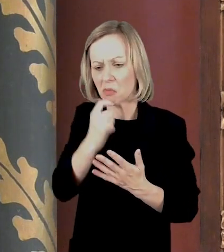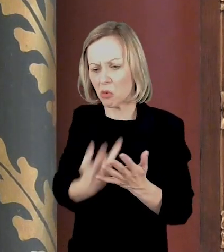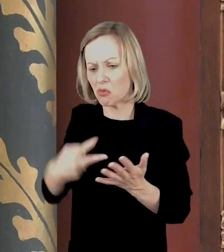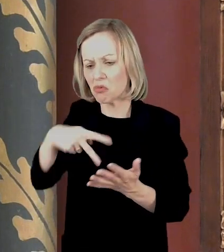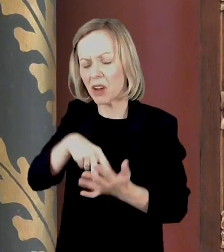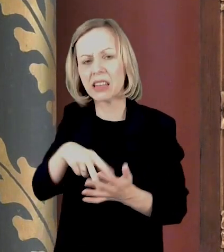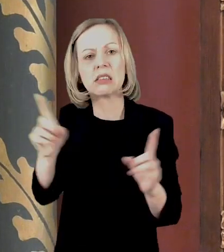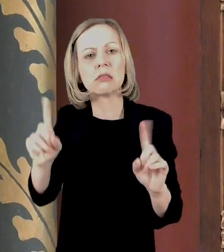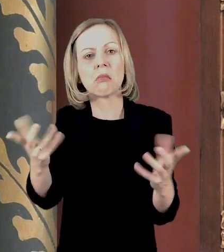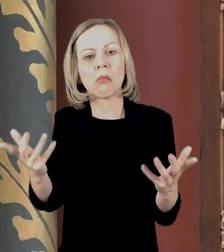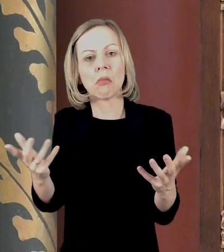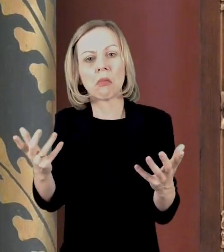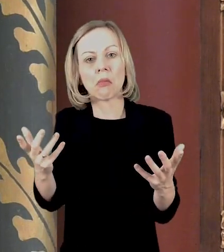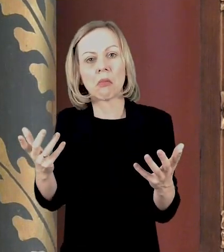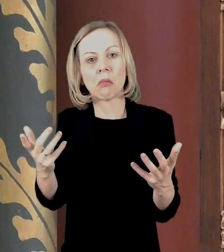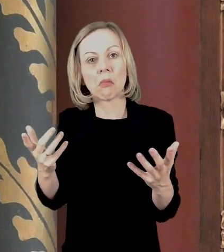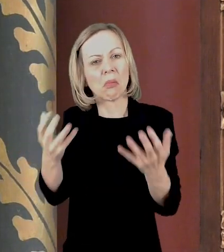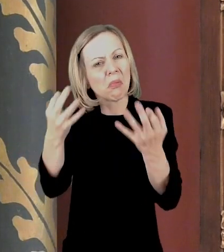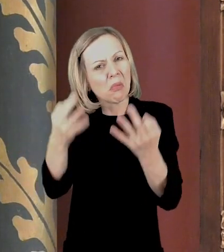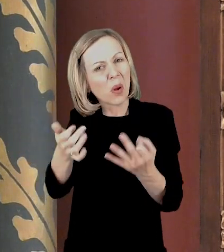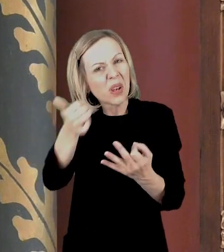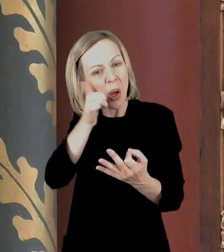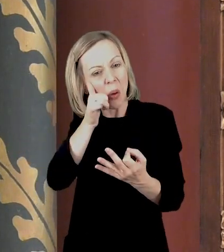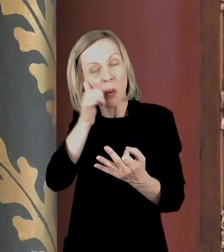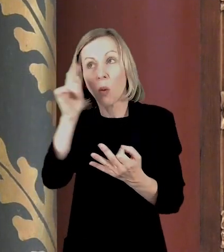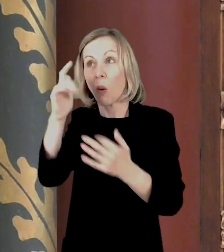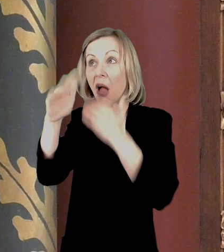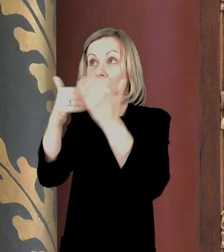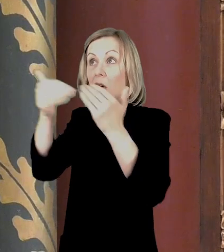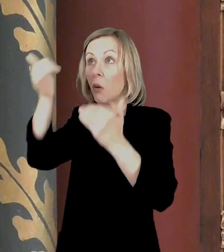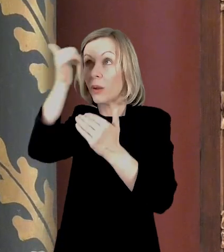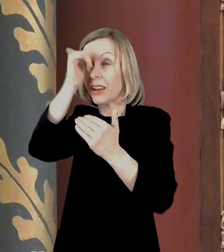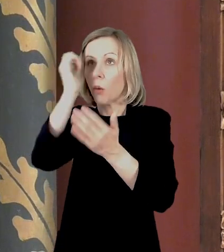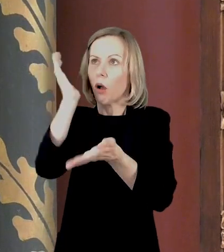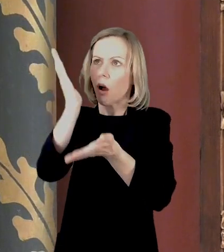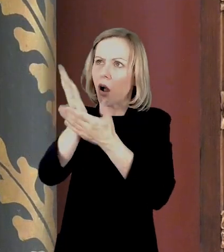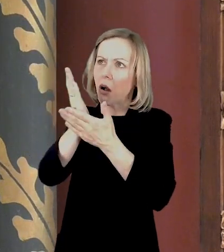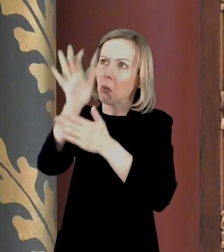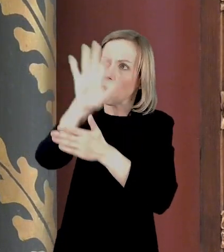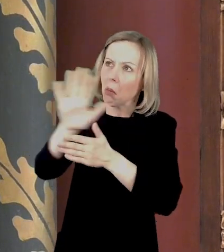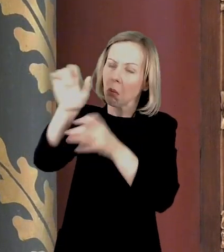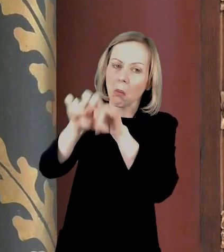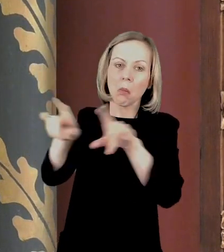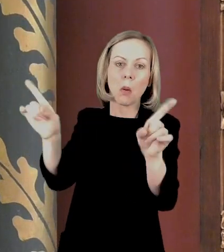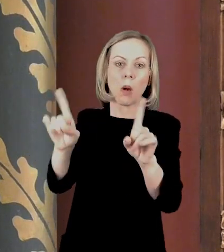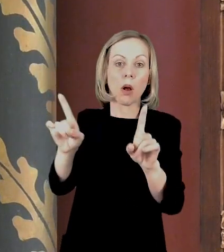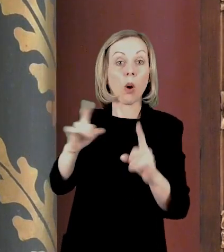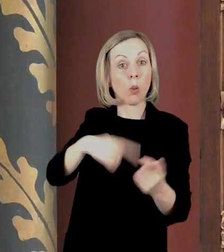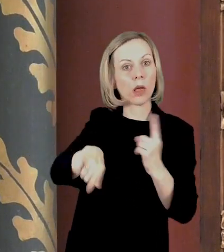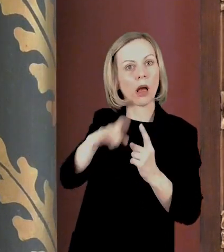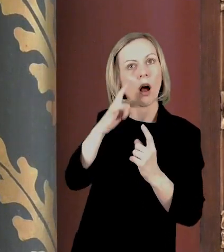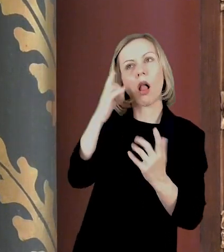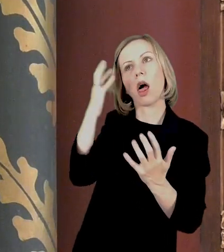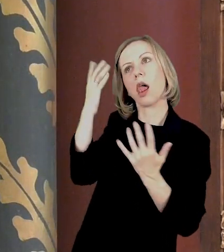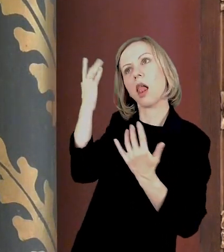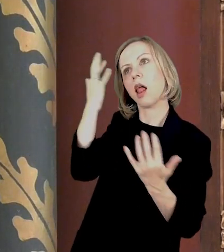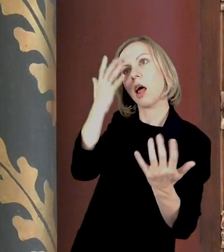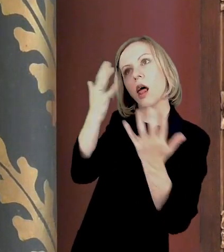we can know precisely what heaven will be like when we are gone, though we can speculate, and my goodness, we